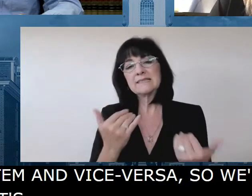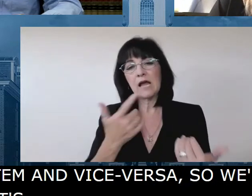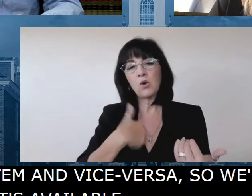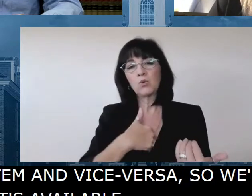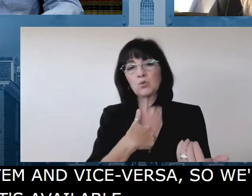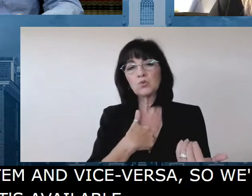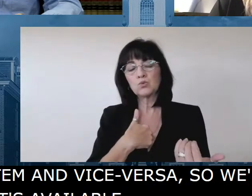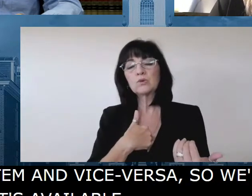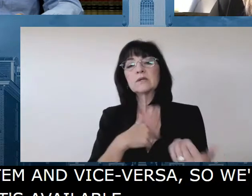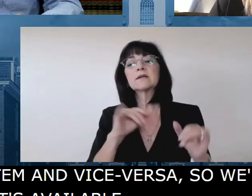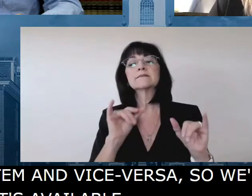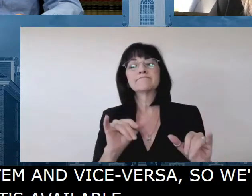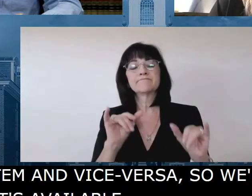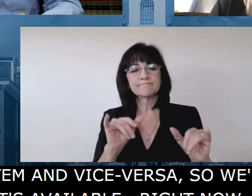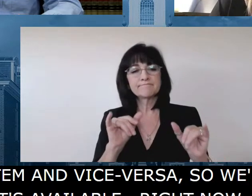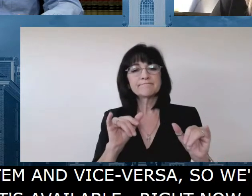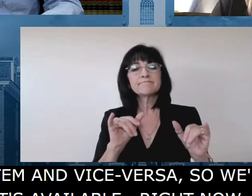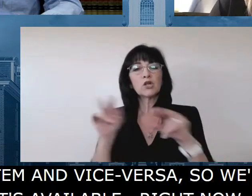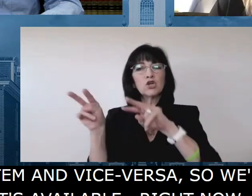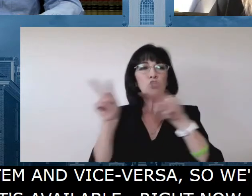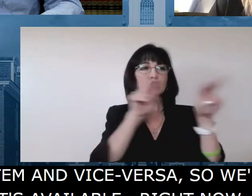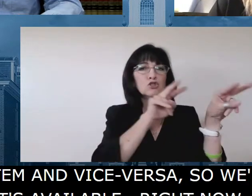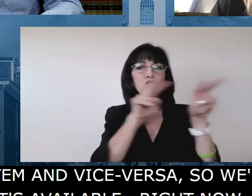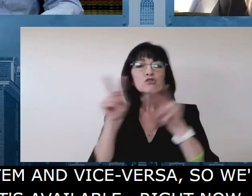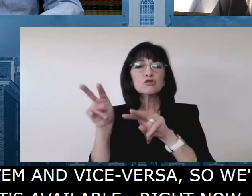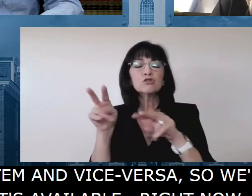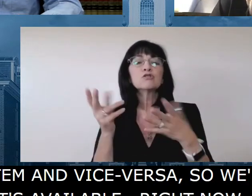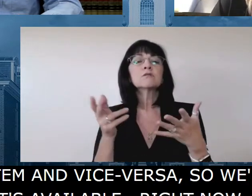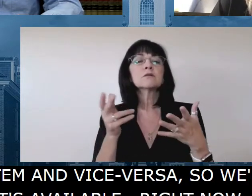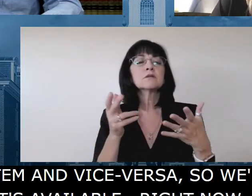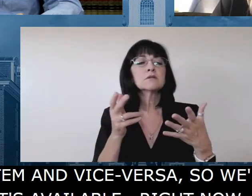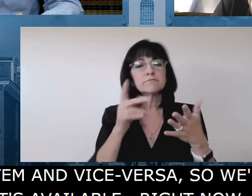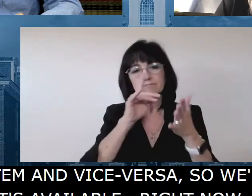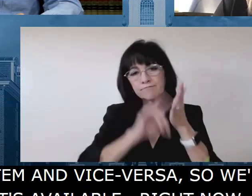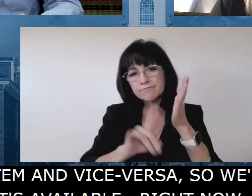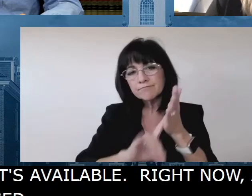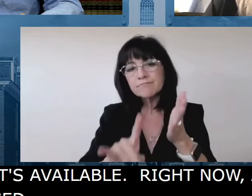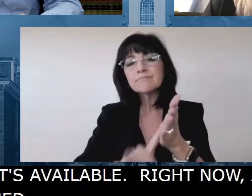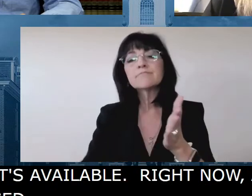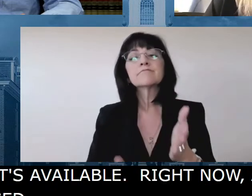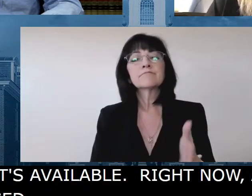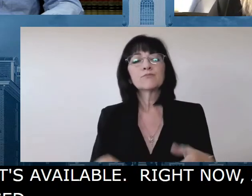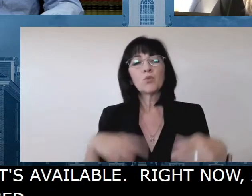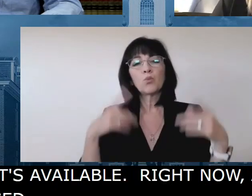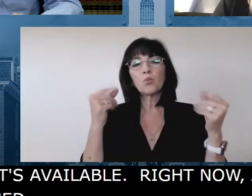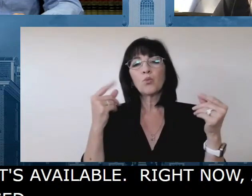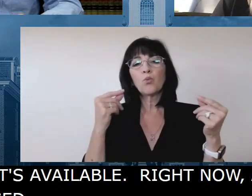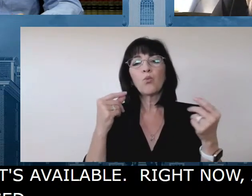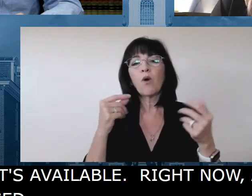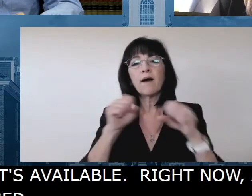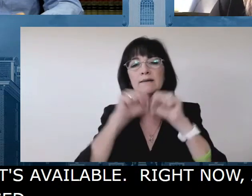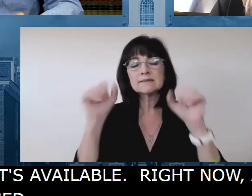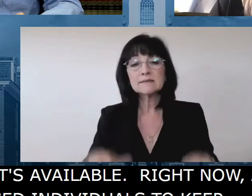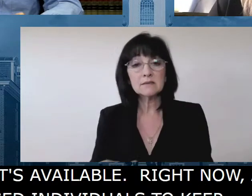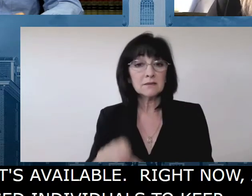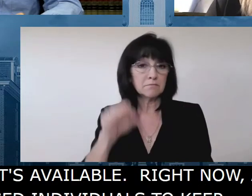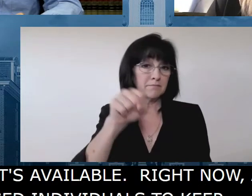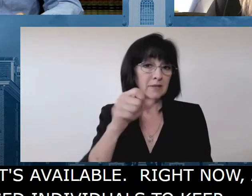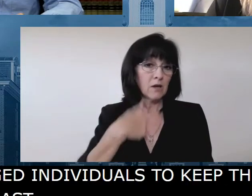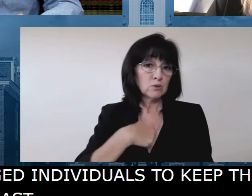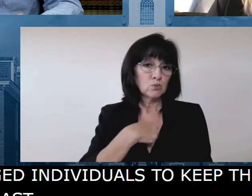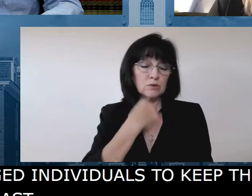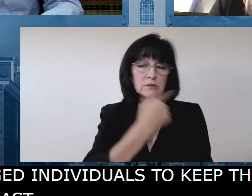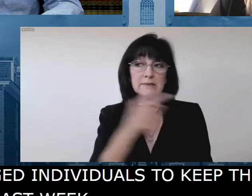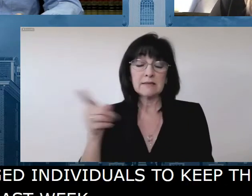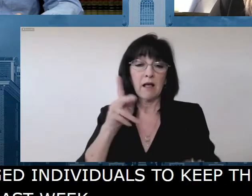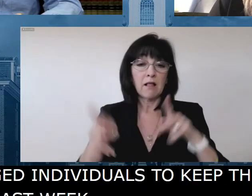we have all along, we've encouraged individuals to keep their vaccine card. Is that so important? Last week, we made available